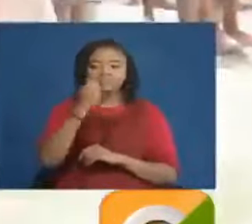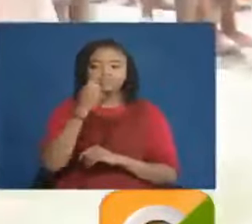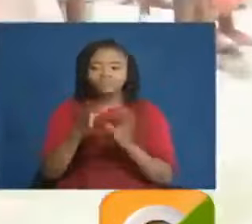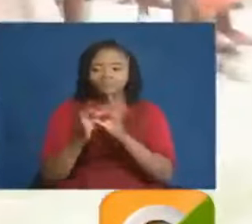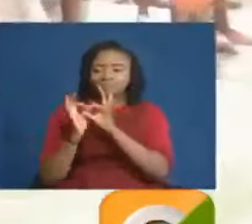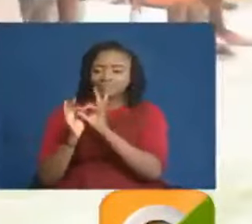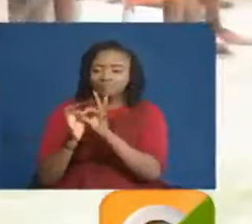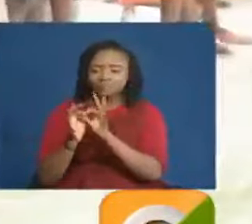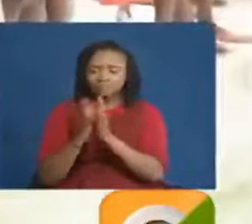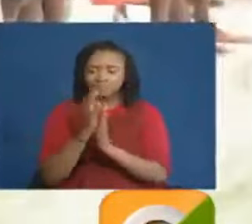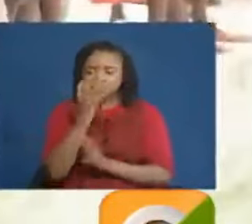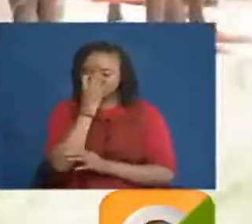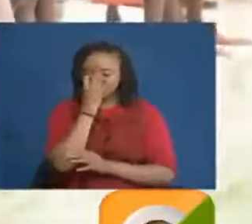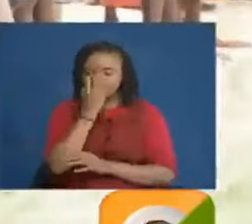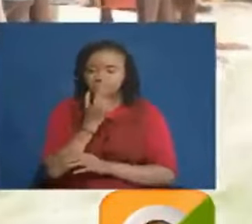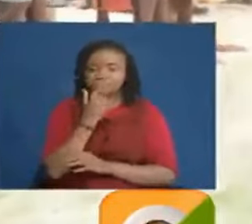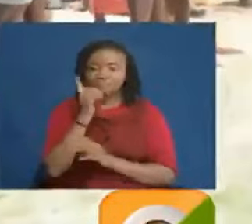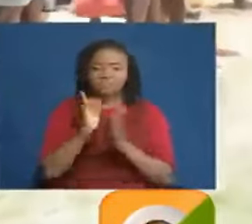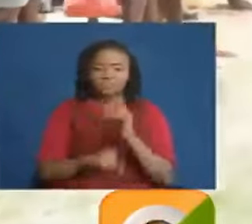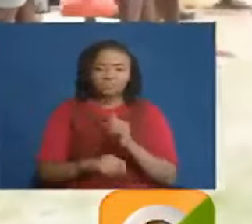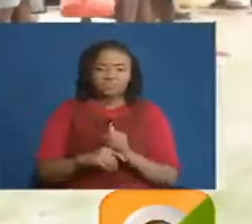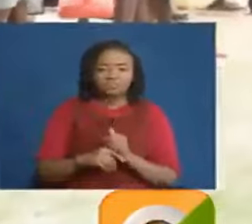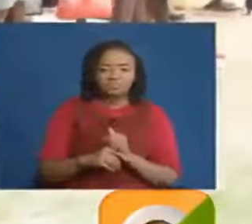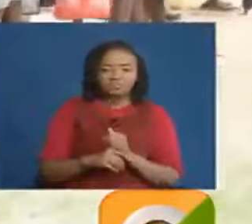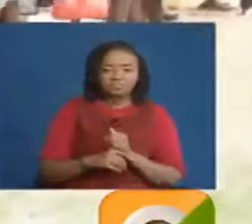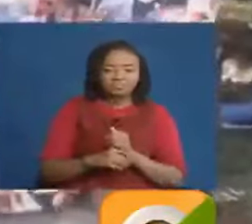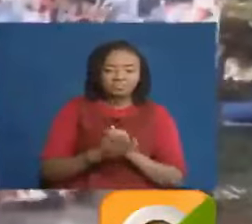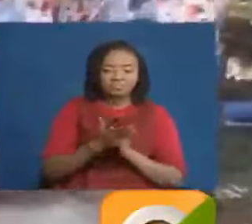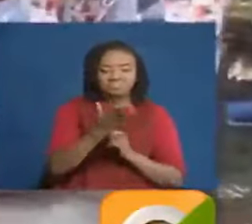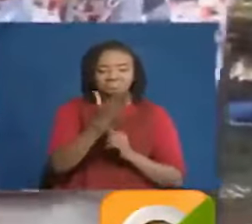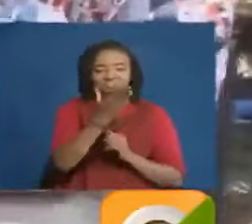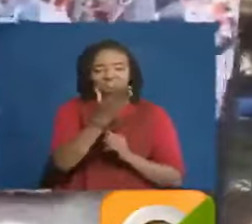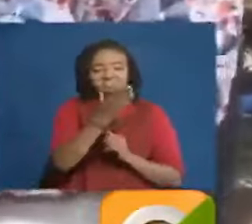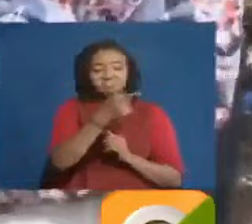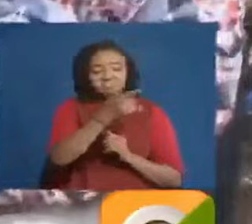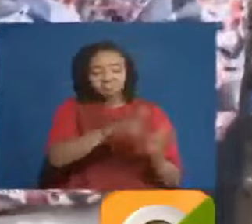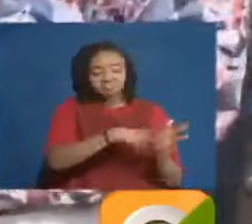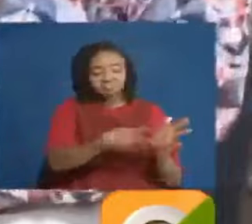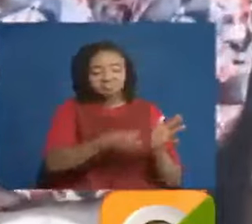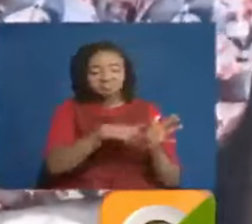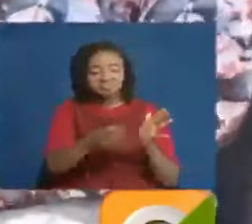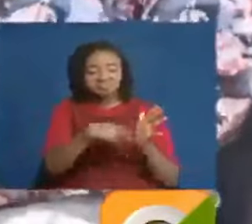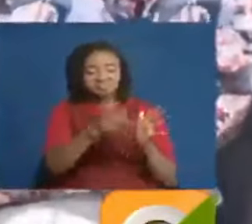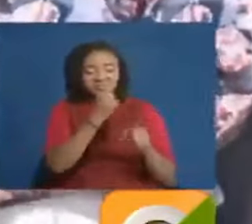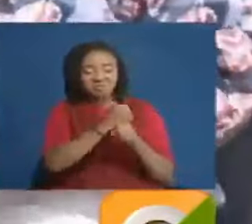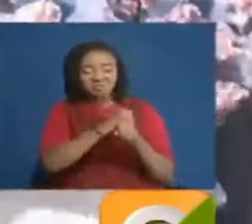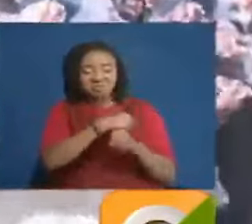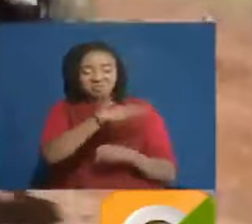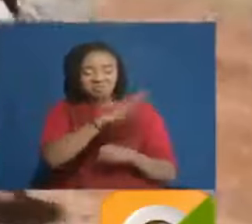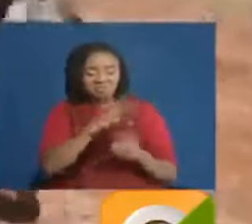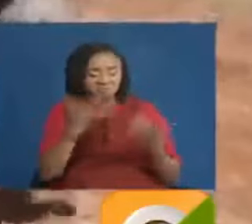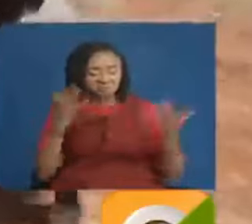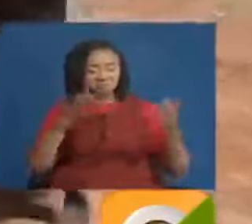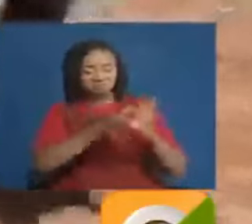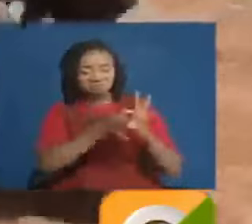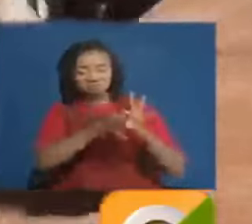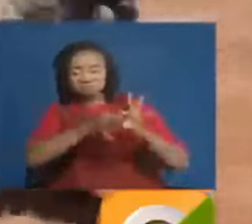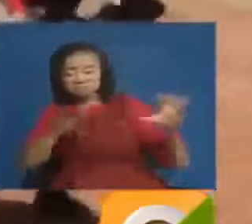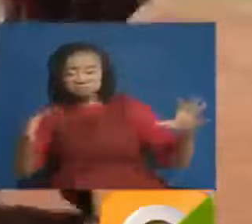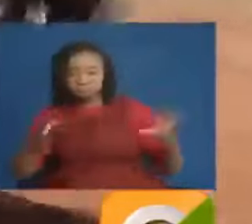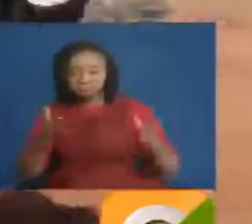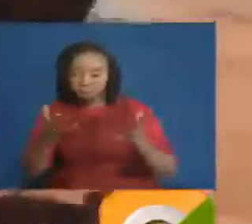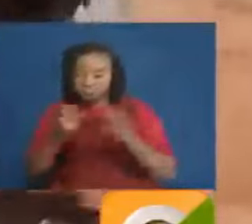Ruto, fingered Gachagua for alleged failure in delivering on duties assigned to him, advocating for a change of the